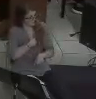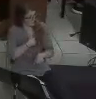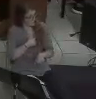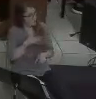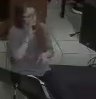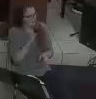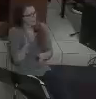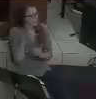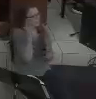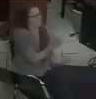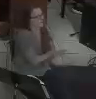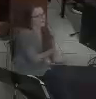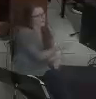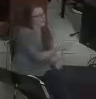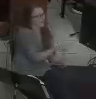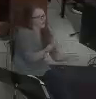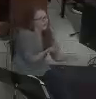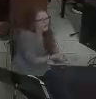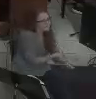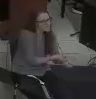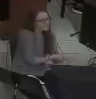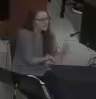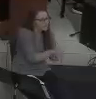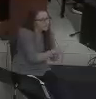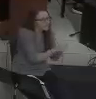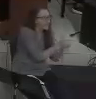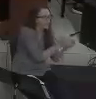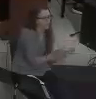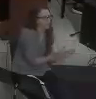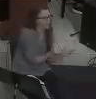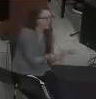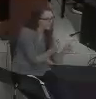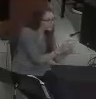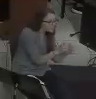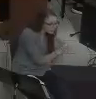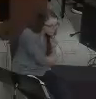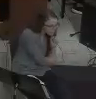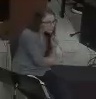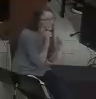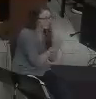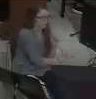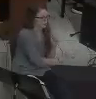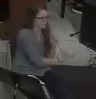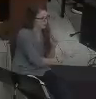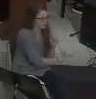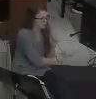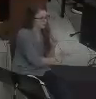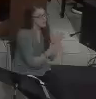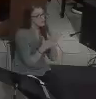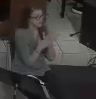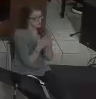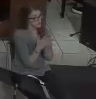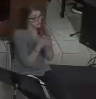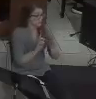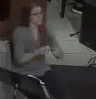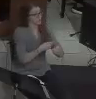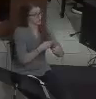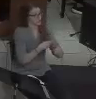another advocate, another helper to be with you forever." Jesus was the